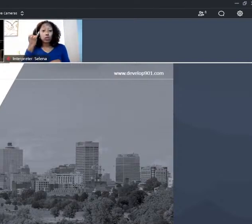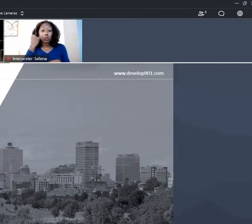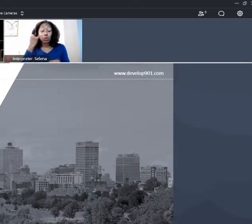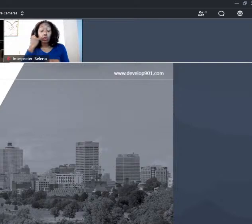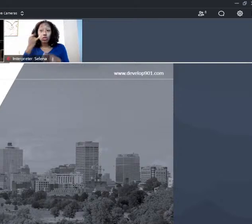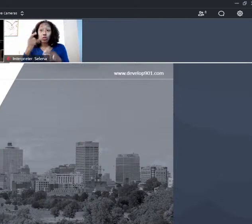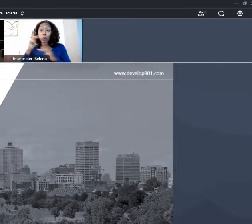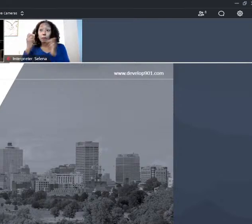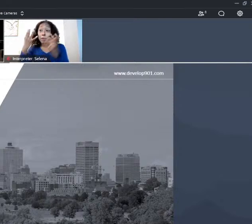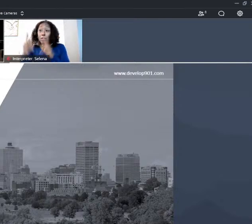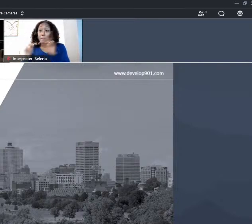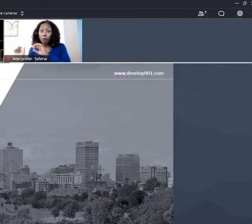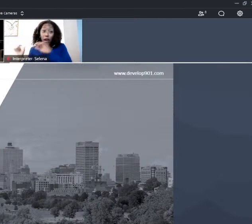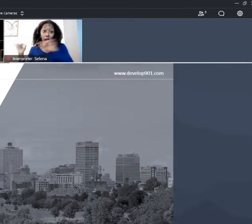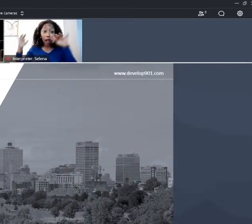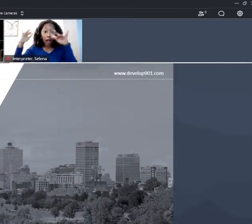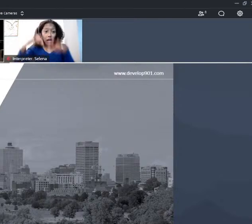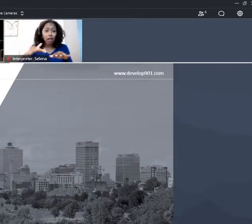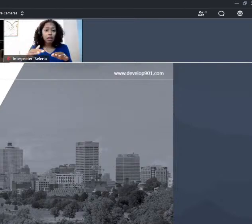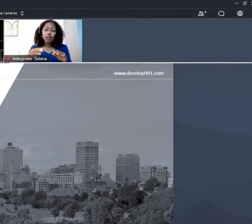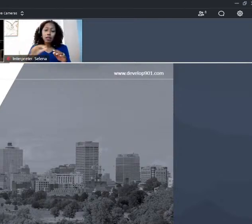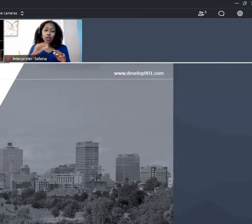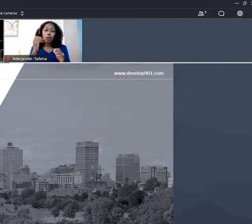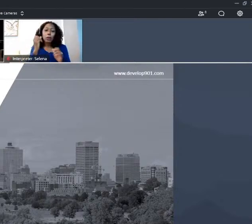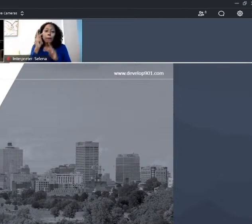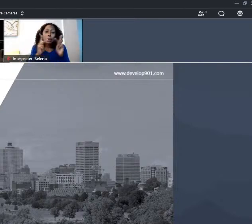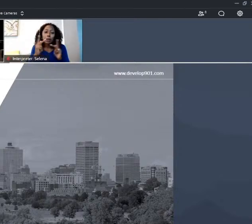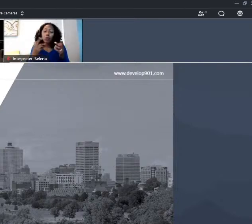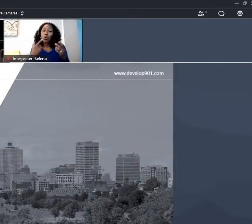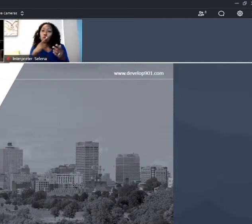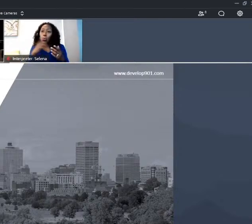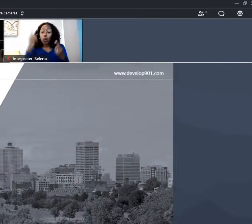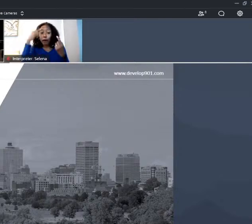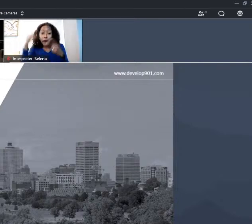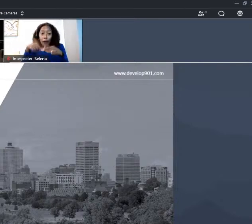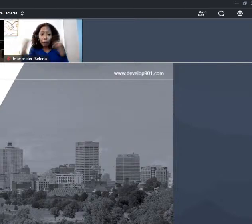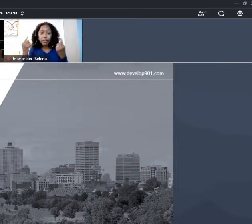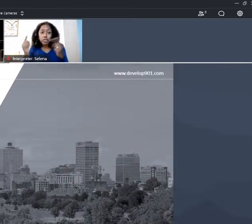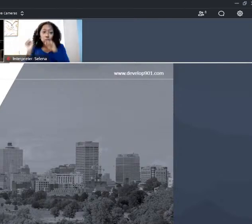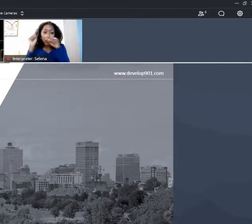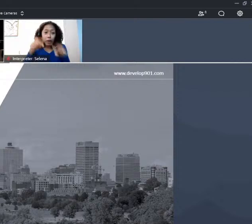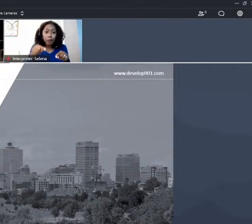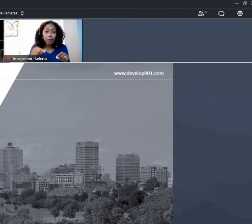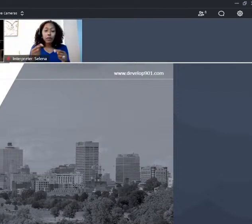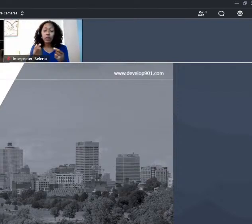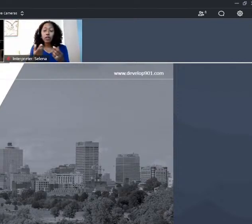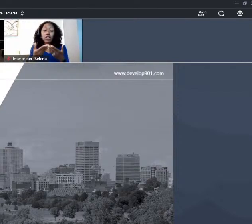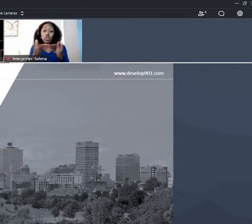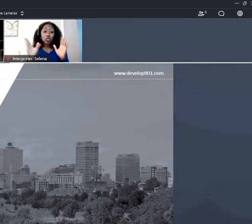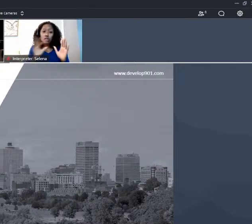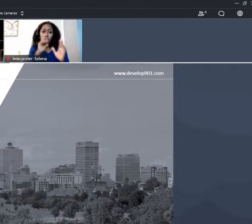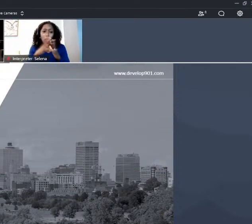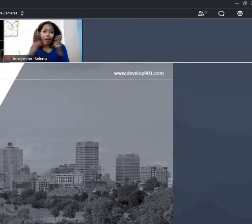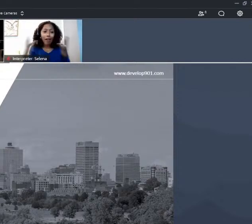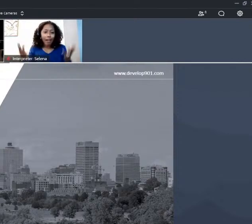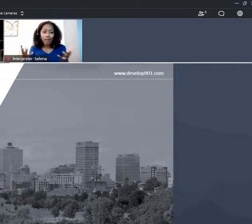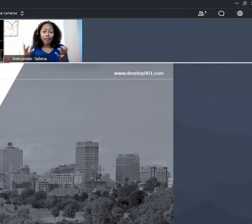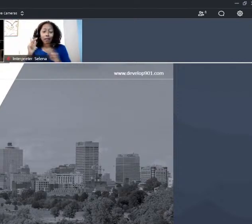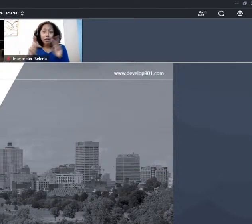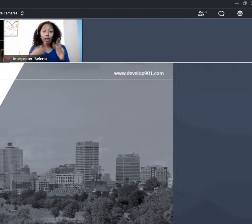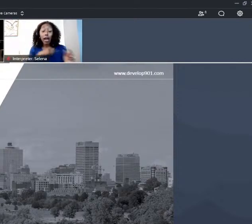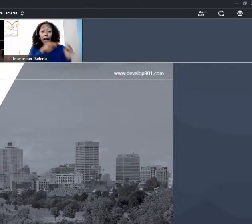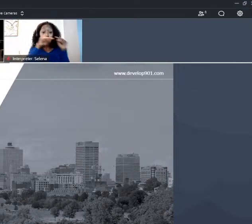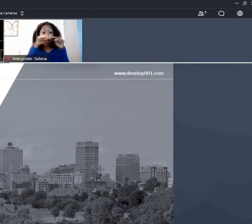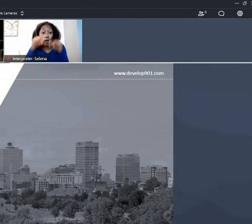people who are in opposition. Very rarely do you get like a good old pat on the back. So typically I like to go so I can hear the